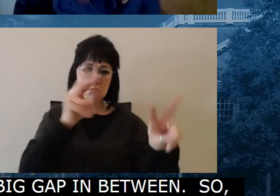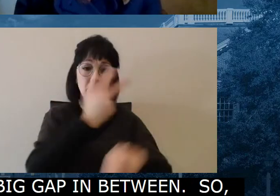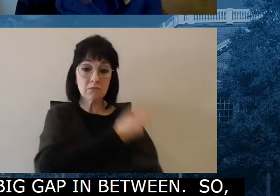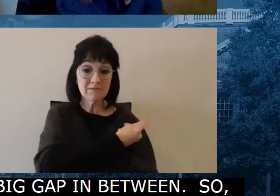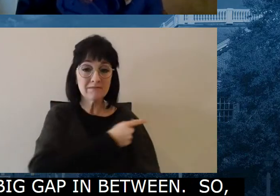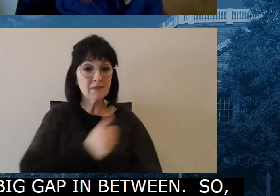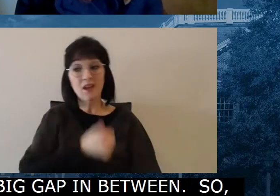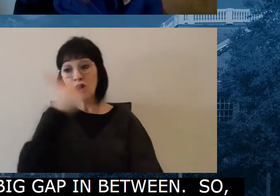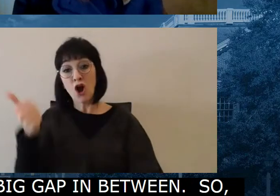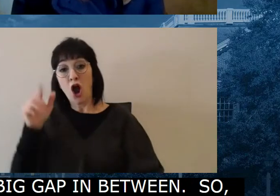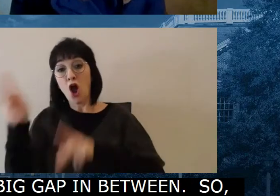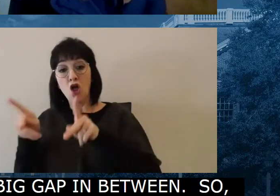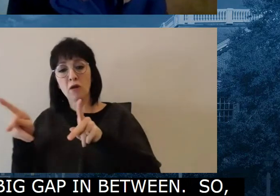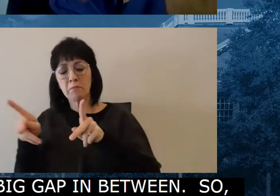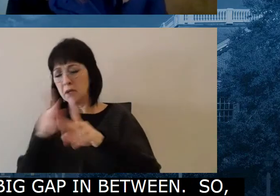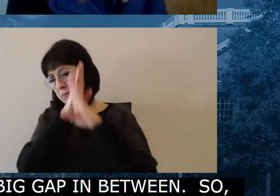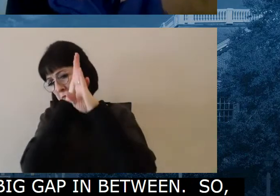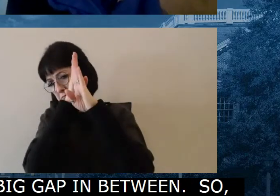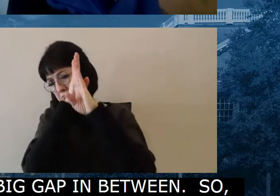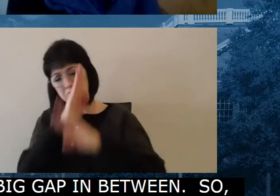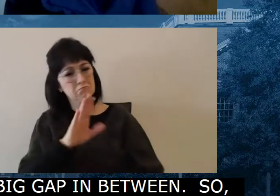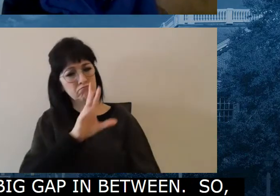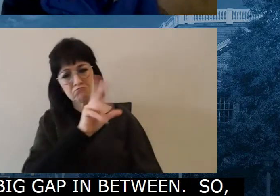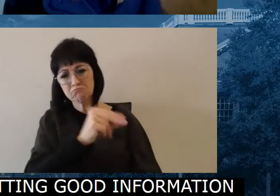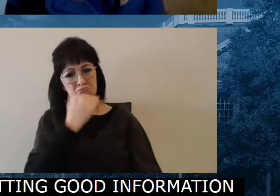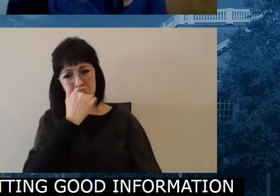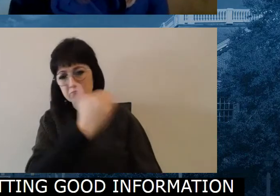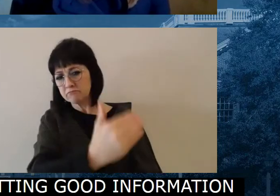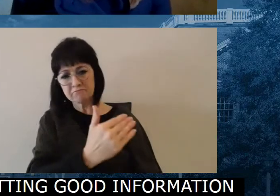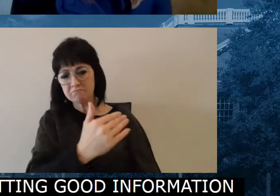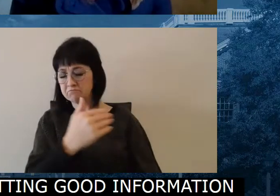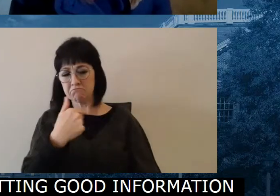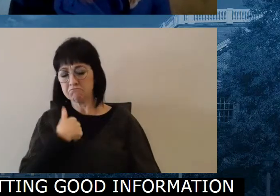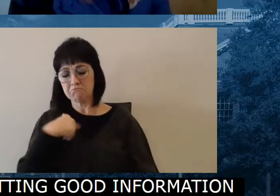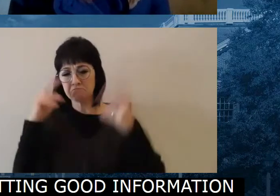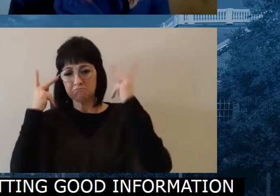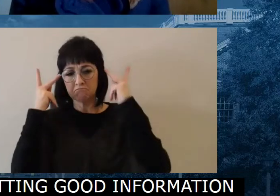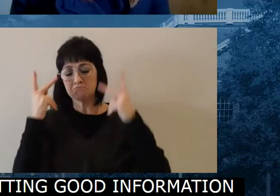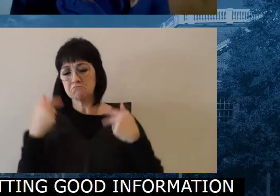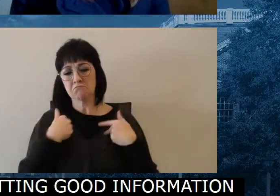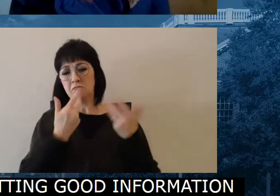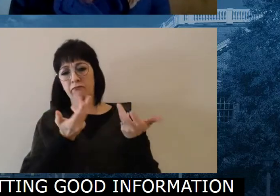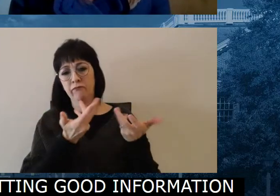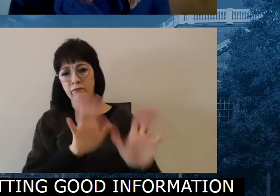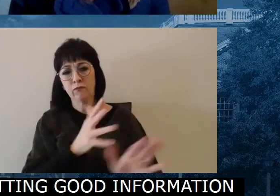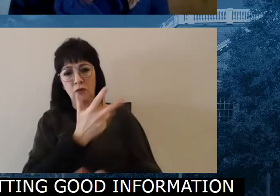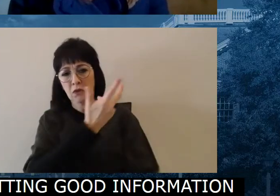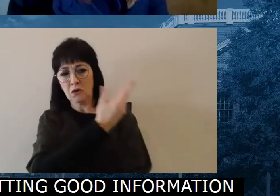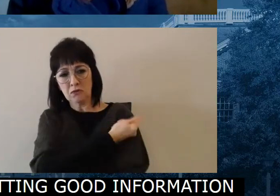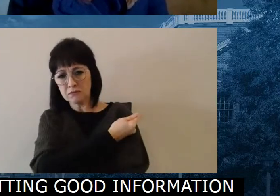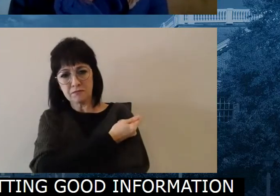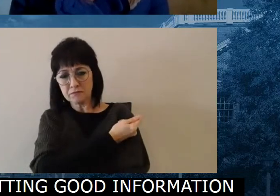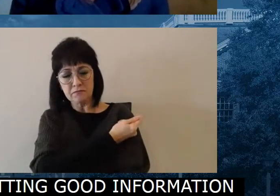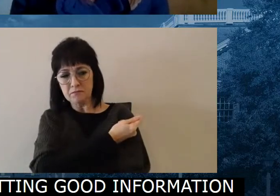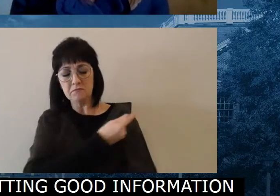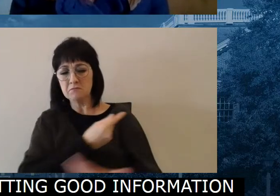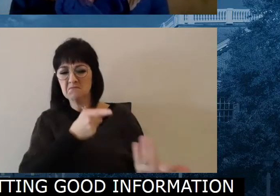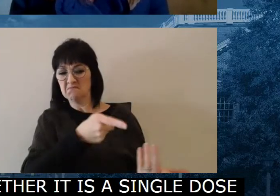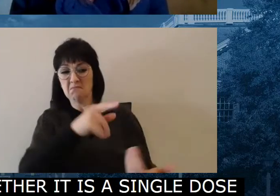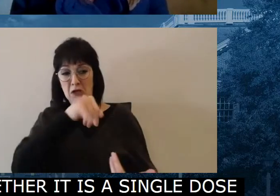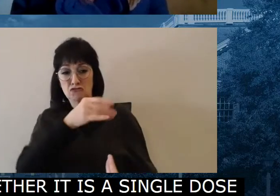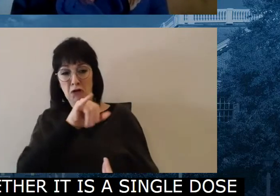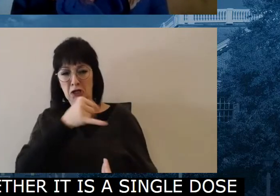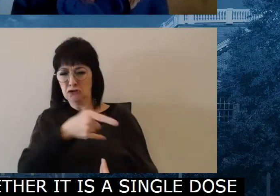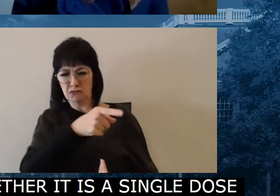Dr. Rattay? Yeah, I mean, I don't have a lot to add. I mean, we don't see it as an inferior vaccine based on the science. We see it as